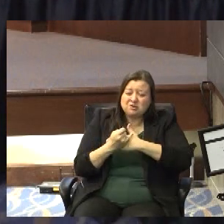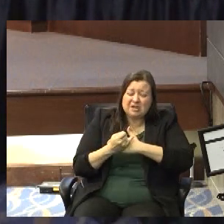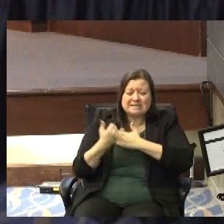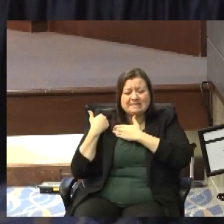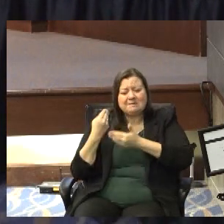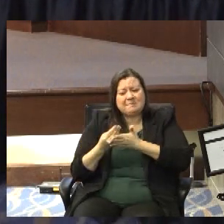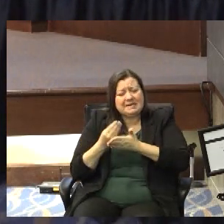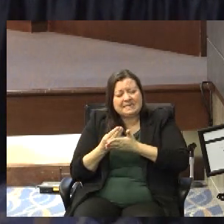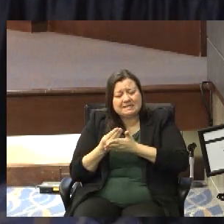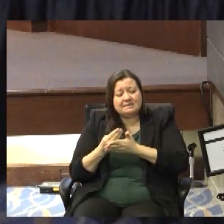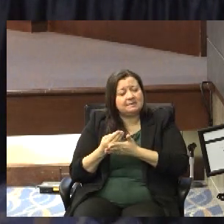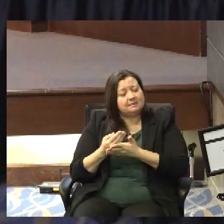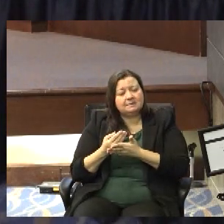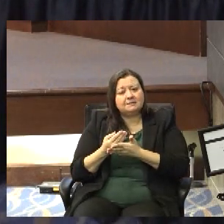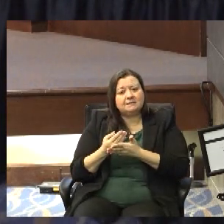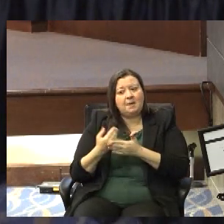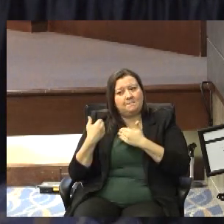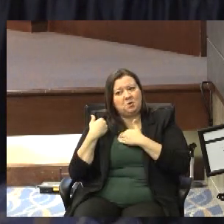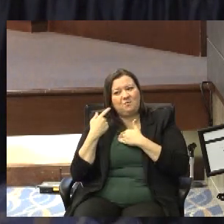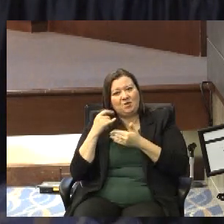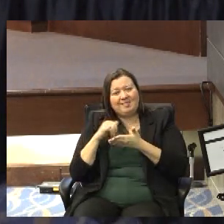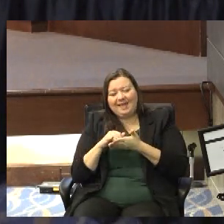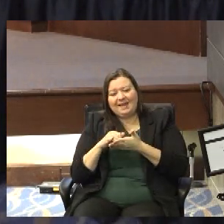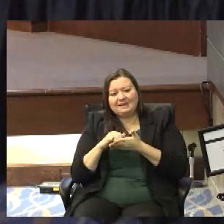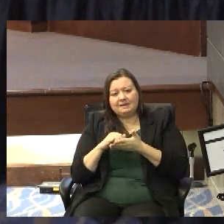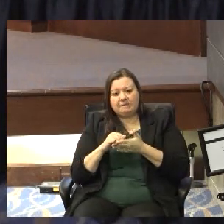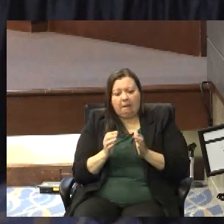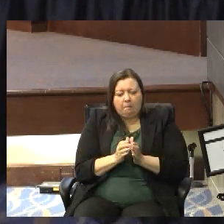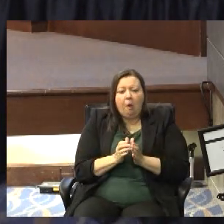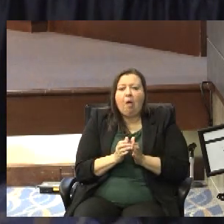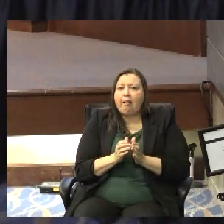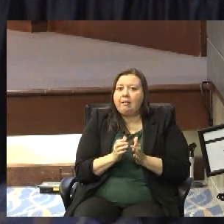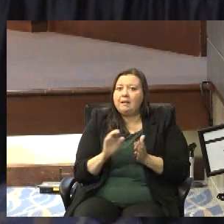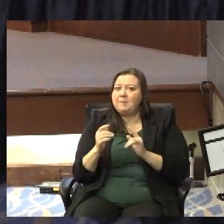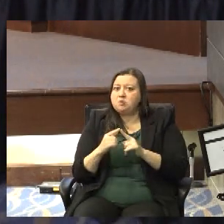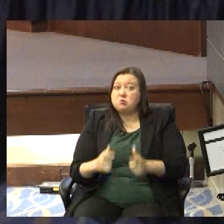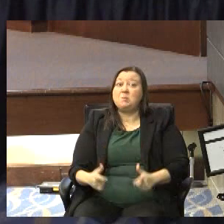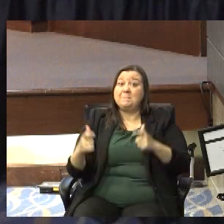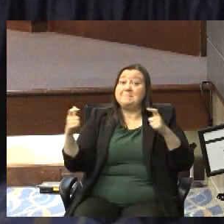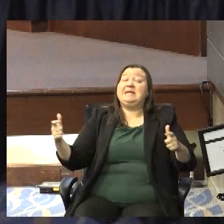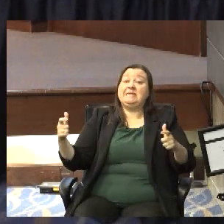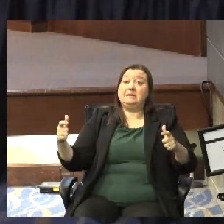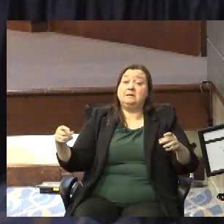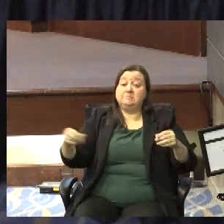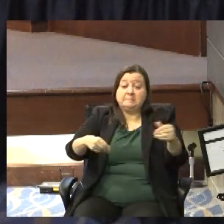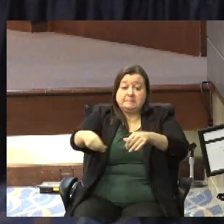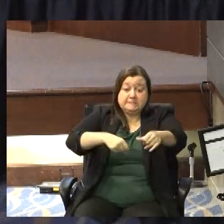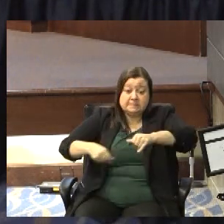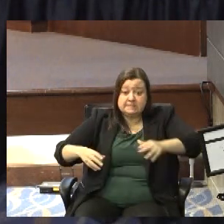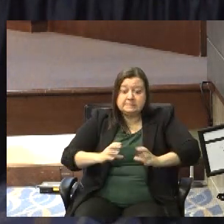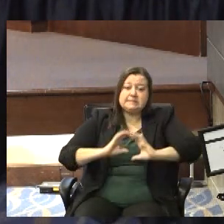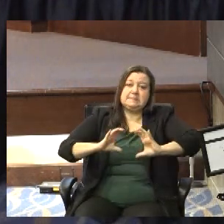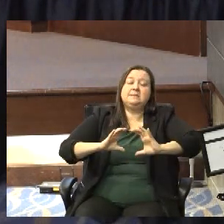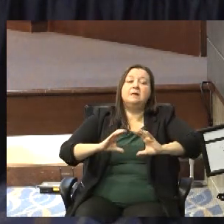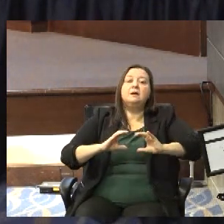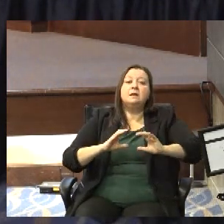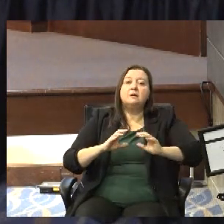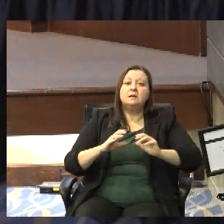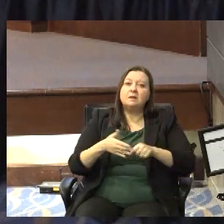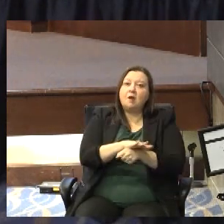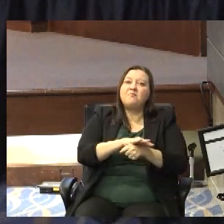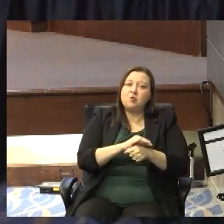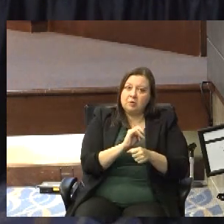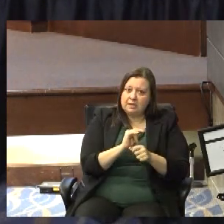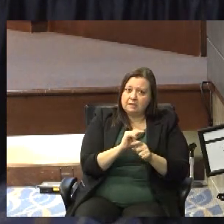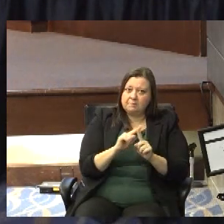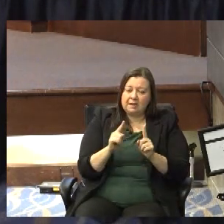private financing sources versus having access to a public debt market, makes it cost too much. And you can't afford